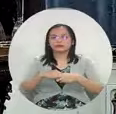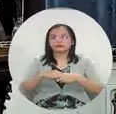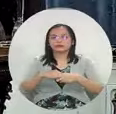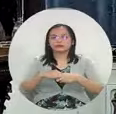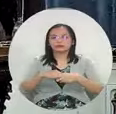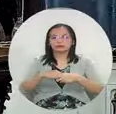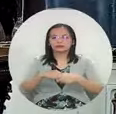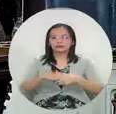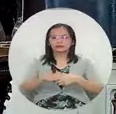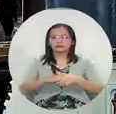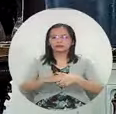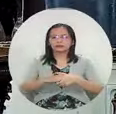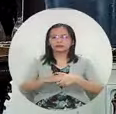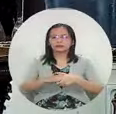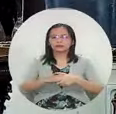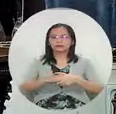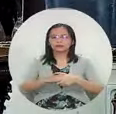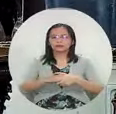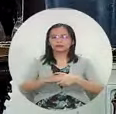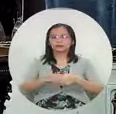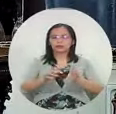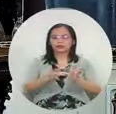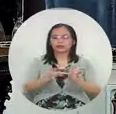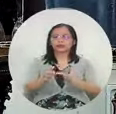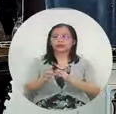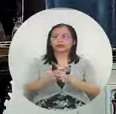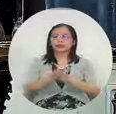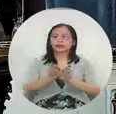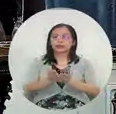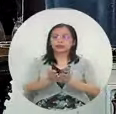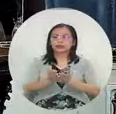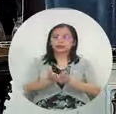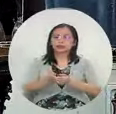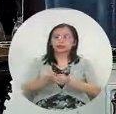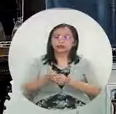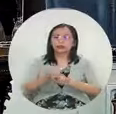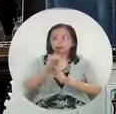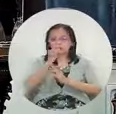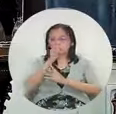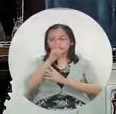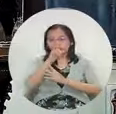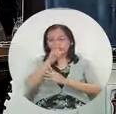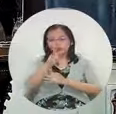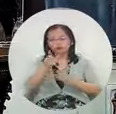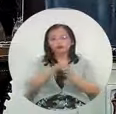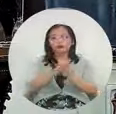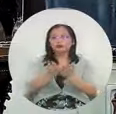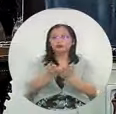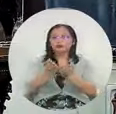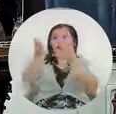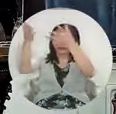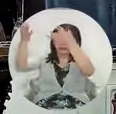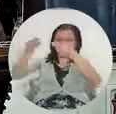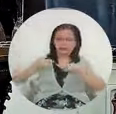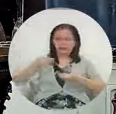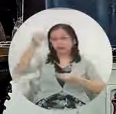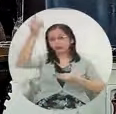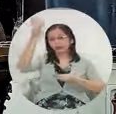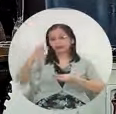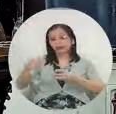And the Word of God is going to... This is the book that God has given to us. Mauni ang mag-guide nato.